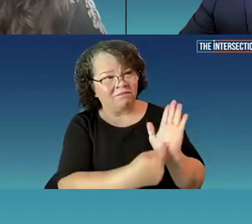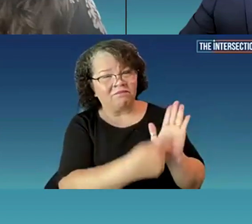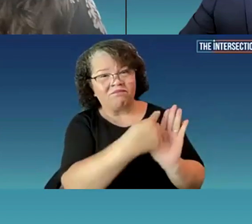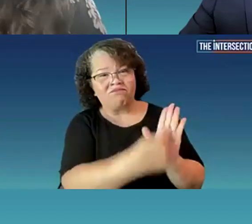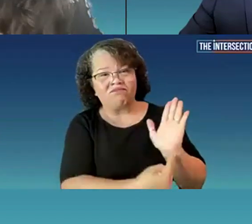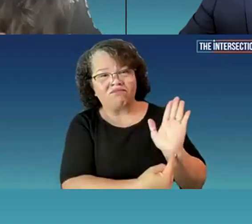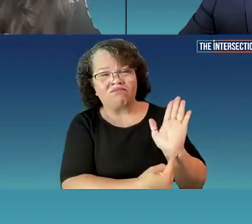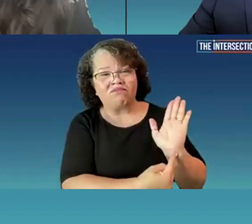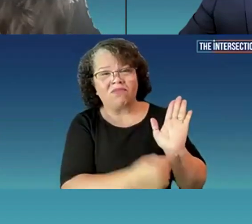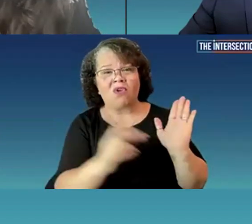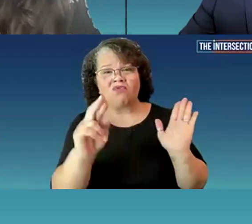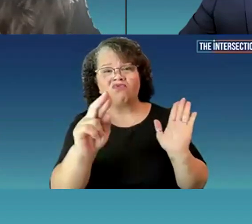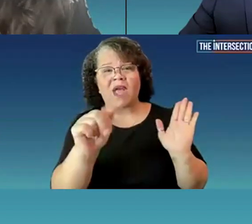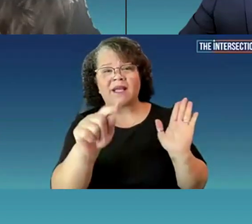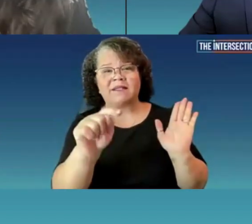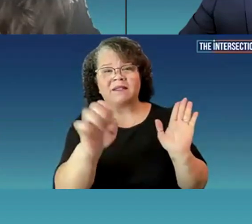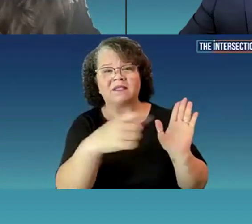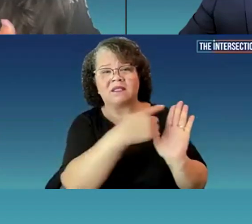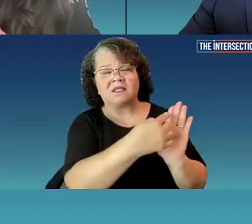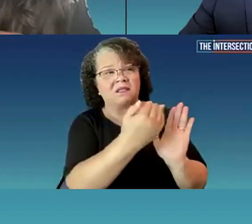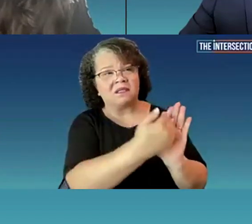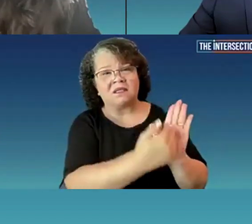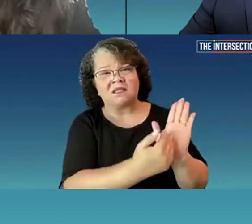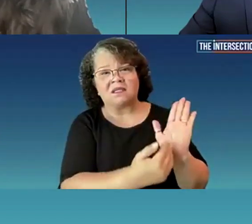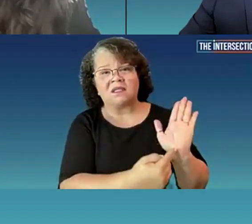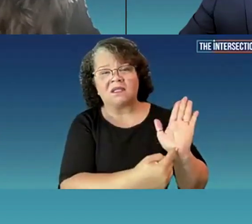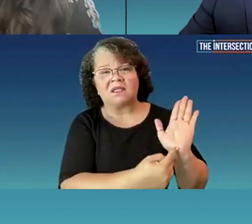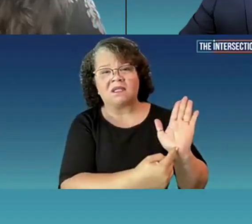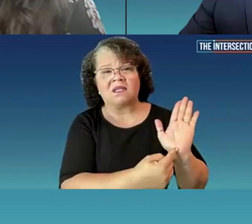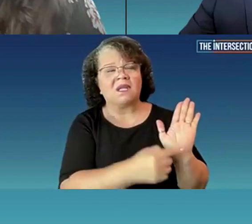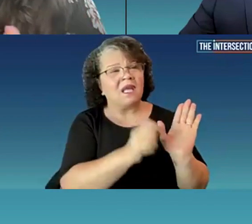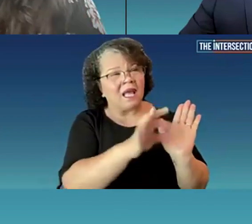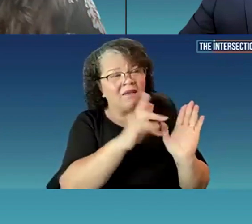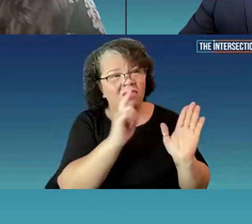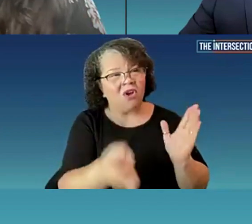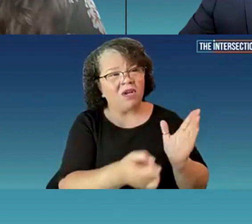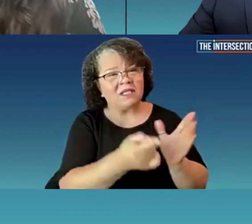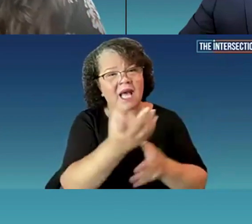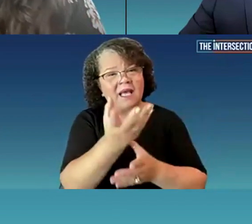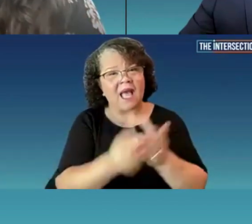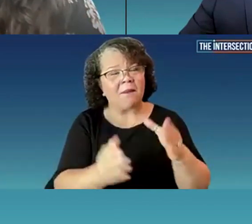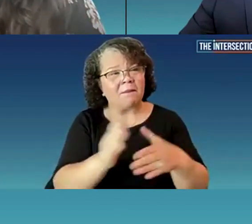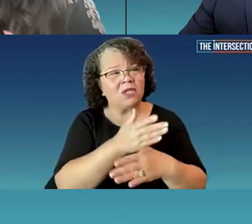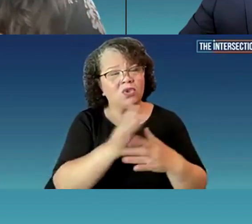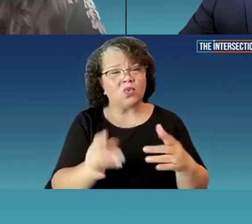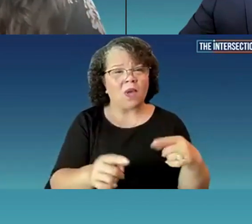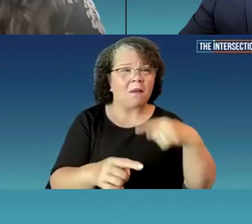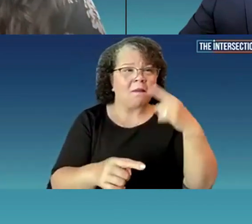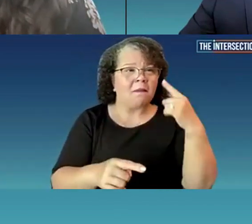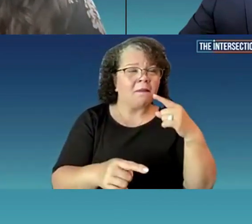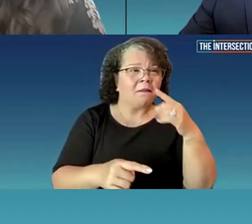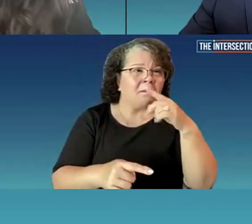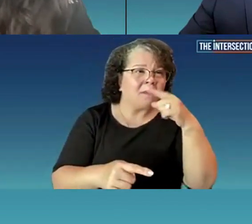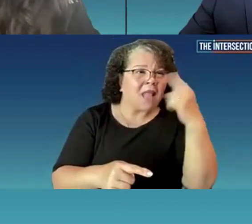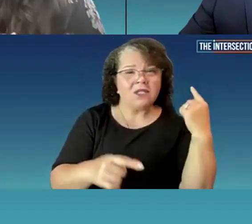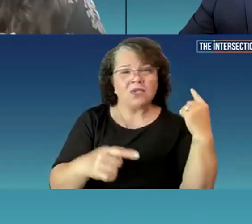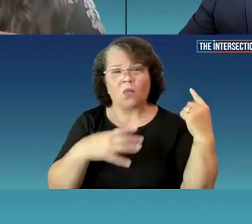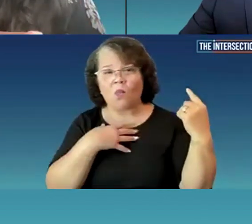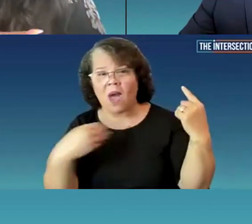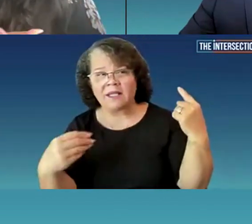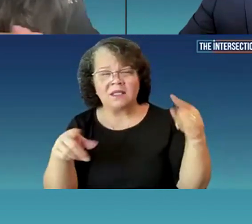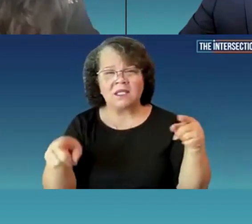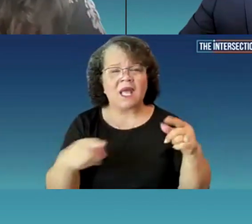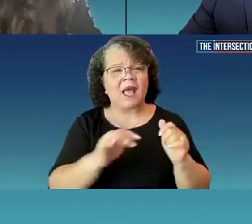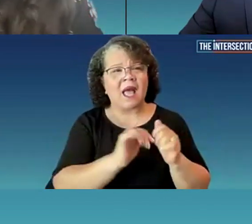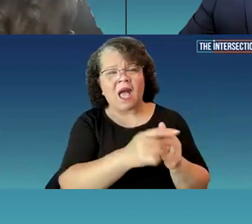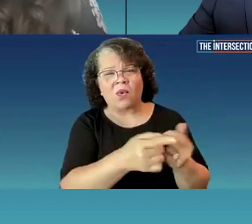race. So if there's a gap between Black and white, what do you think the gap is? How are you going to iterate with us? And the third